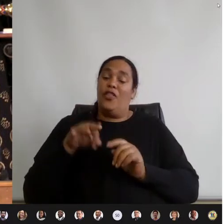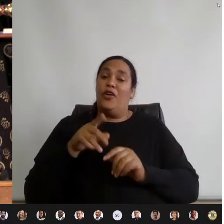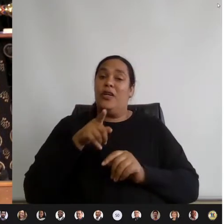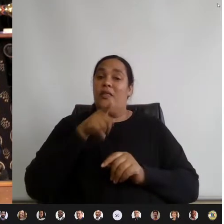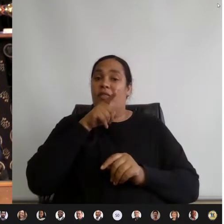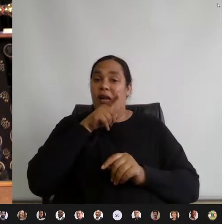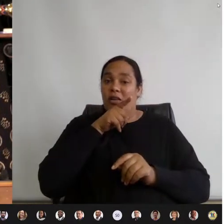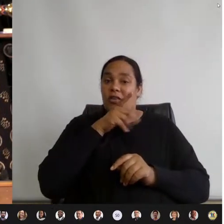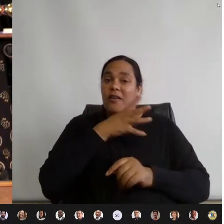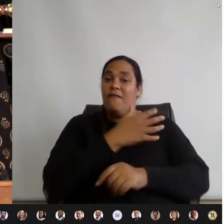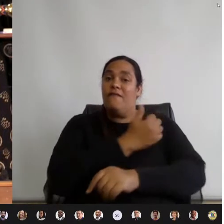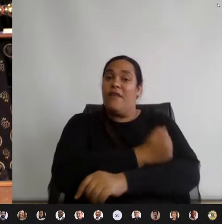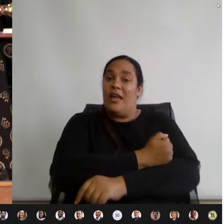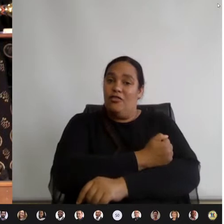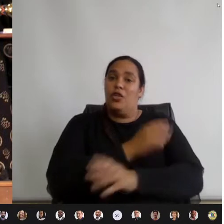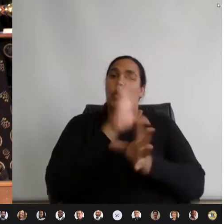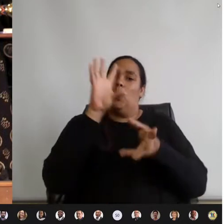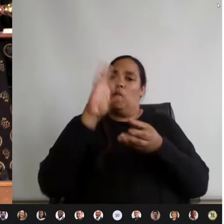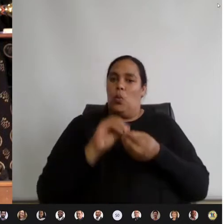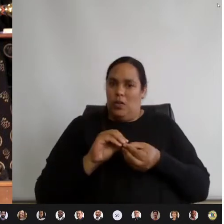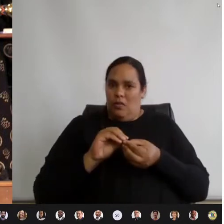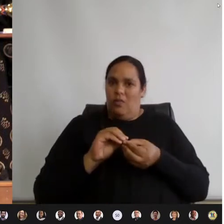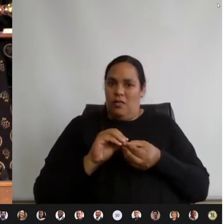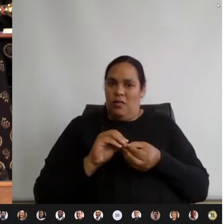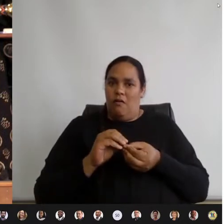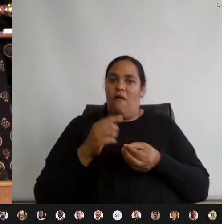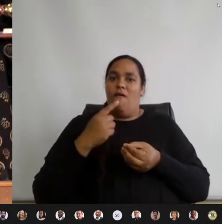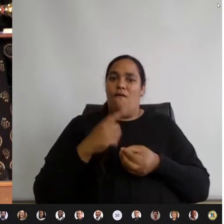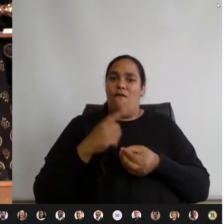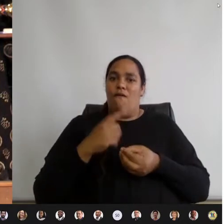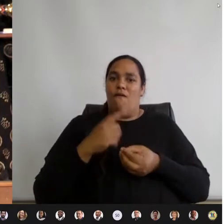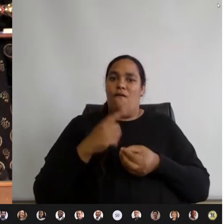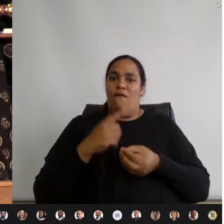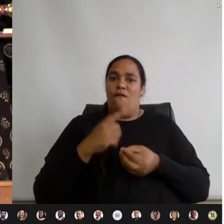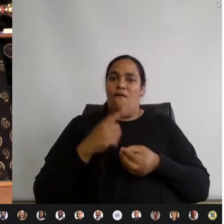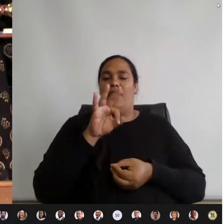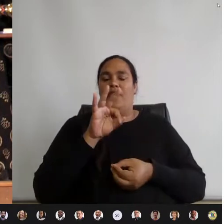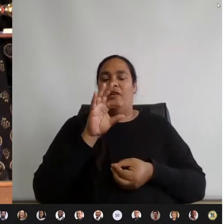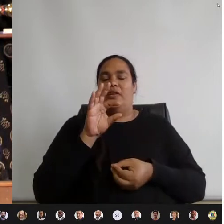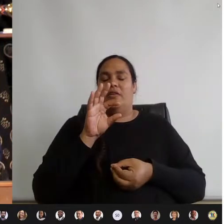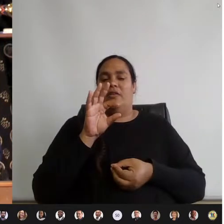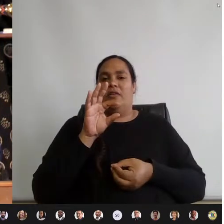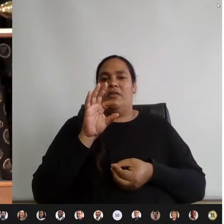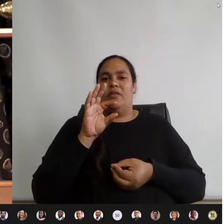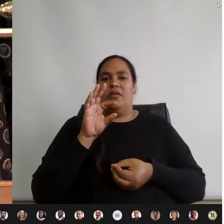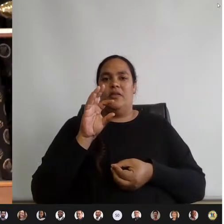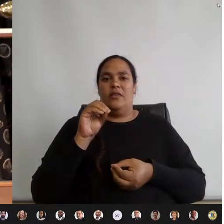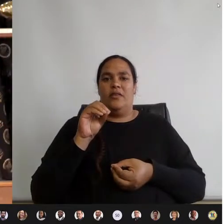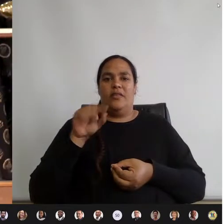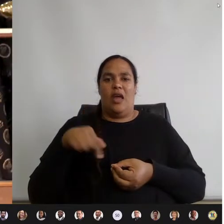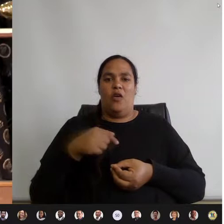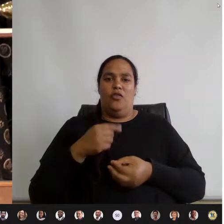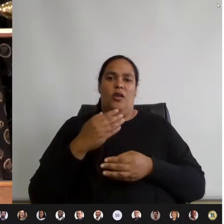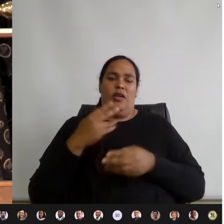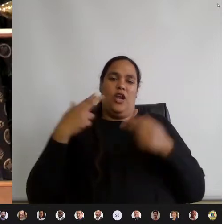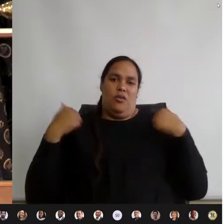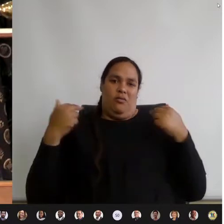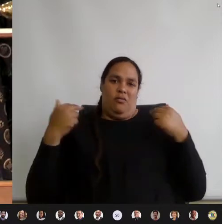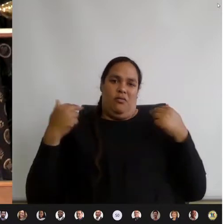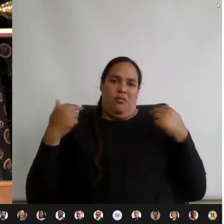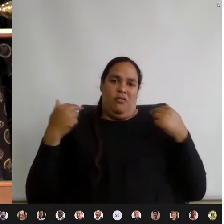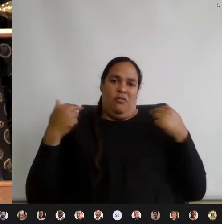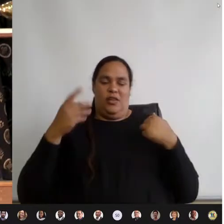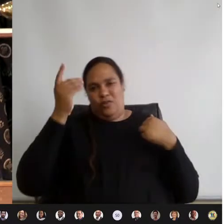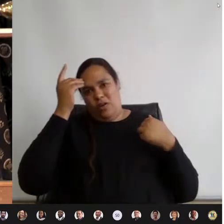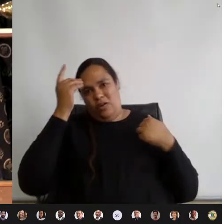13,000 vaccines in total. For 130,000 healthcare workers, we have 13,000 vaccines